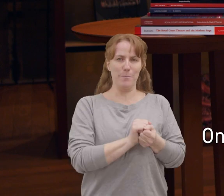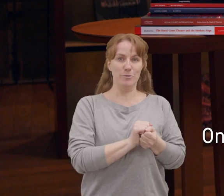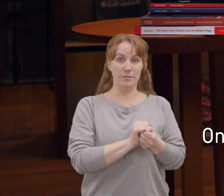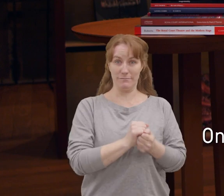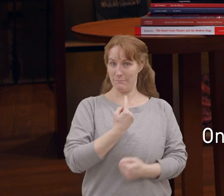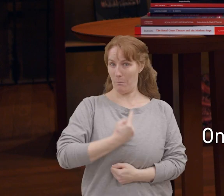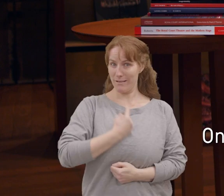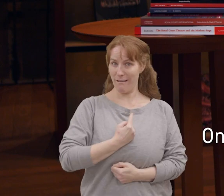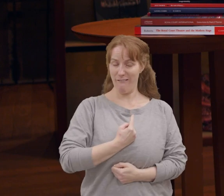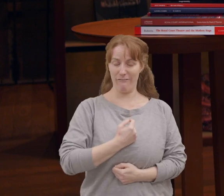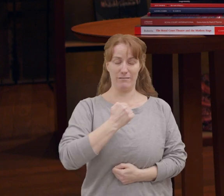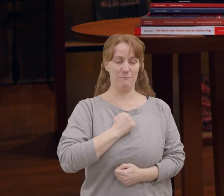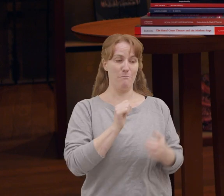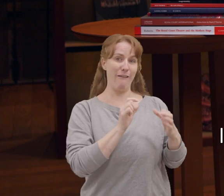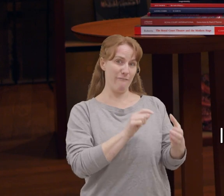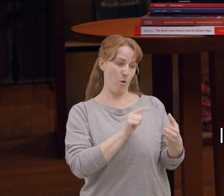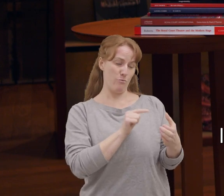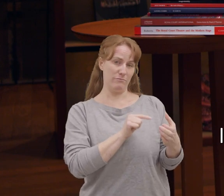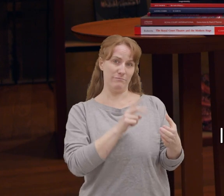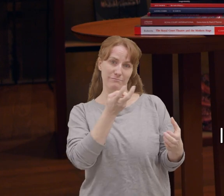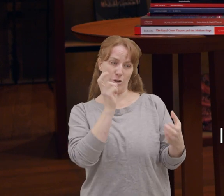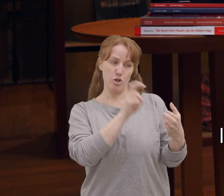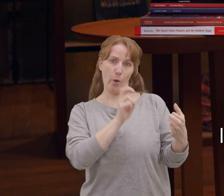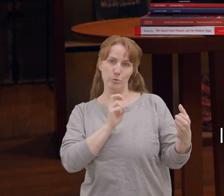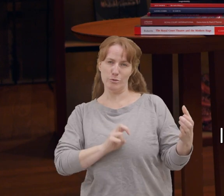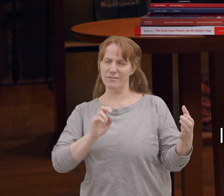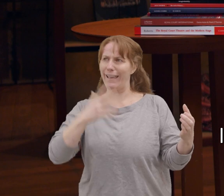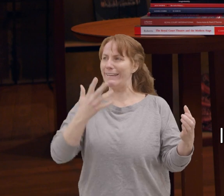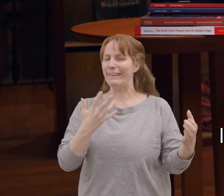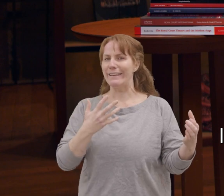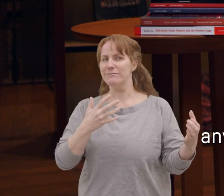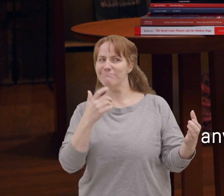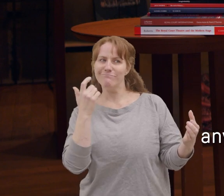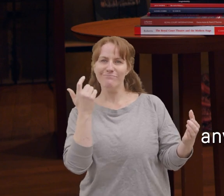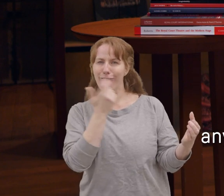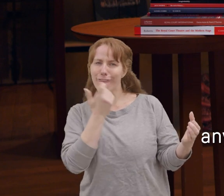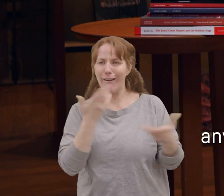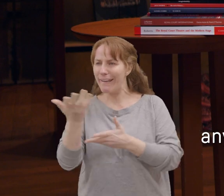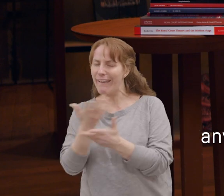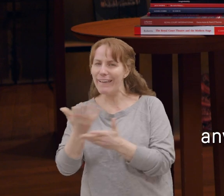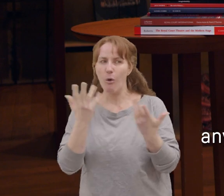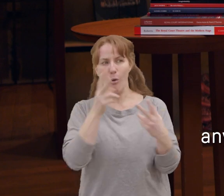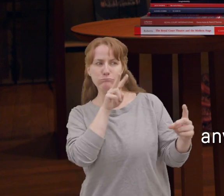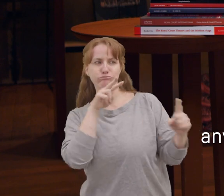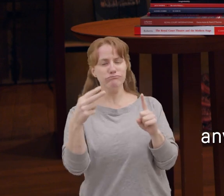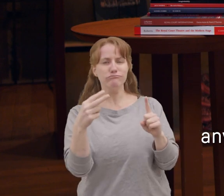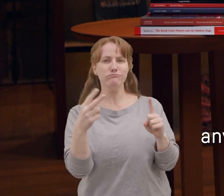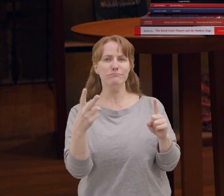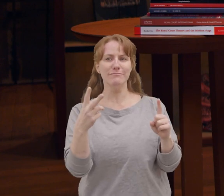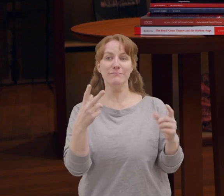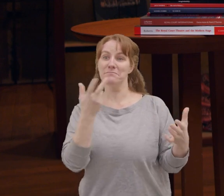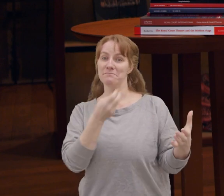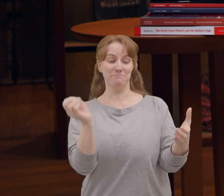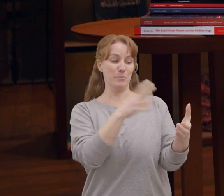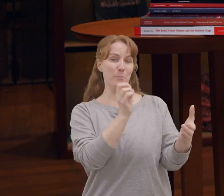I do this is on my note sheet on my phone, I jot down any notes of inspiration, any funny interactions or observations that